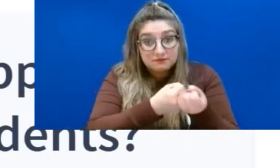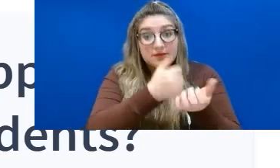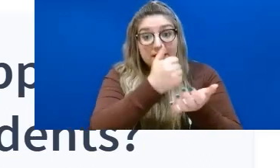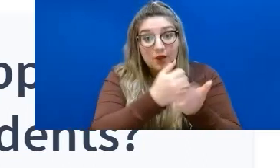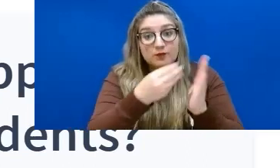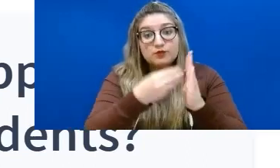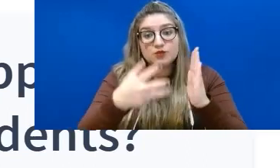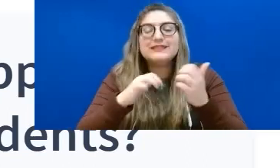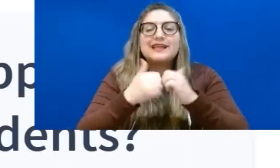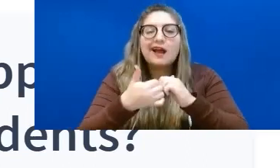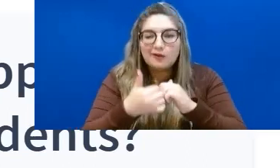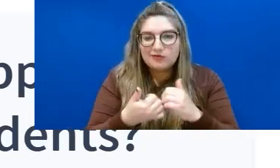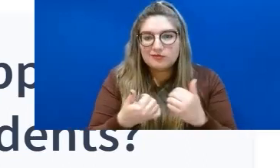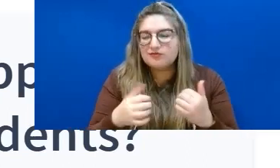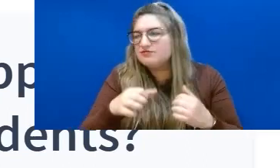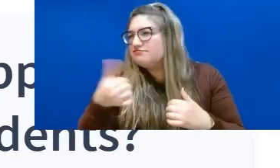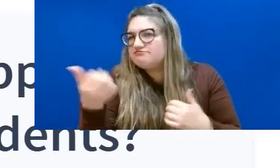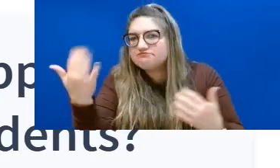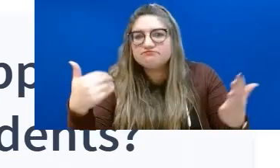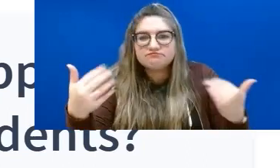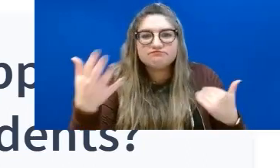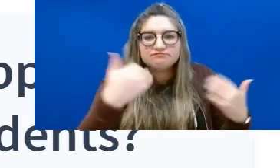Any other thoughts?